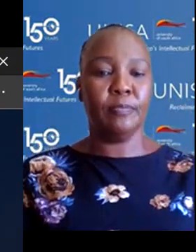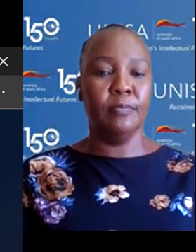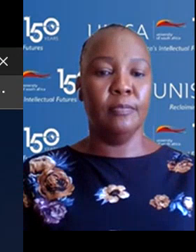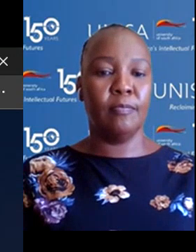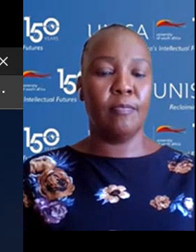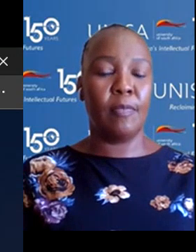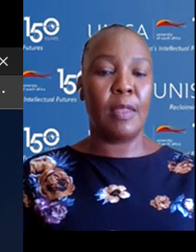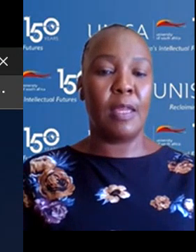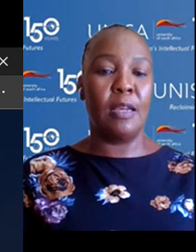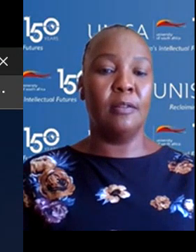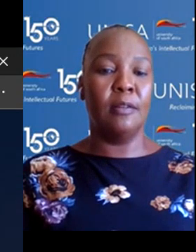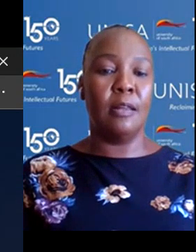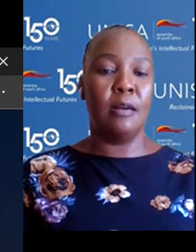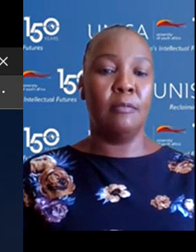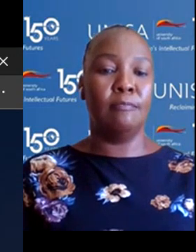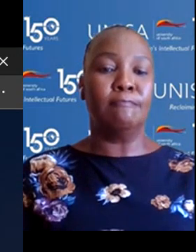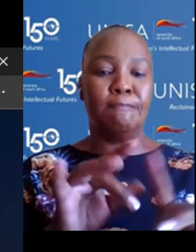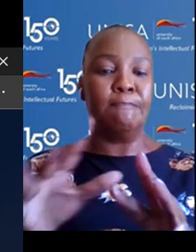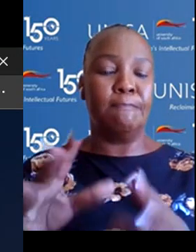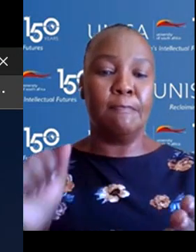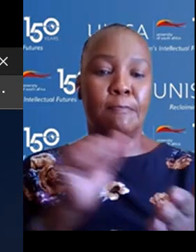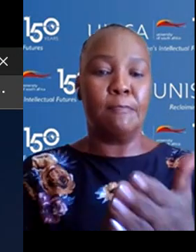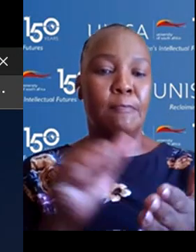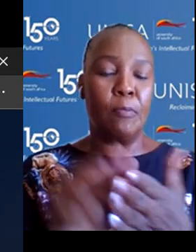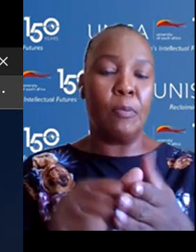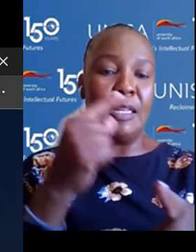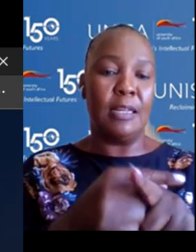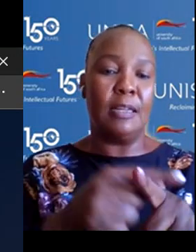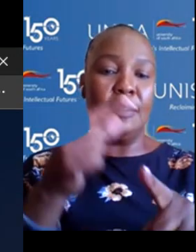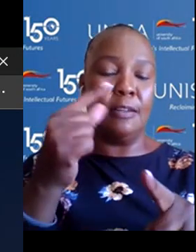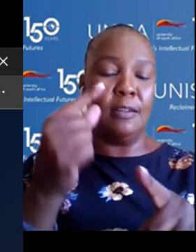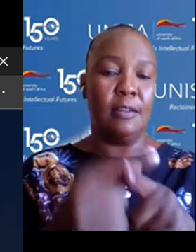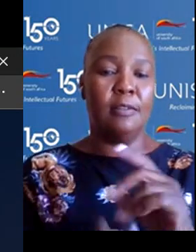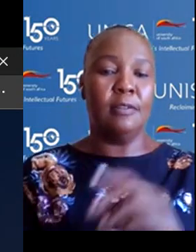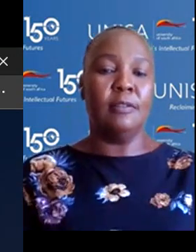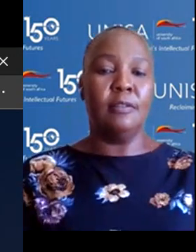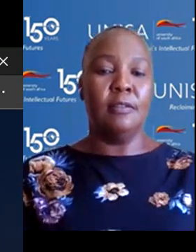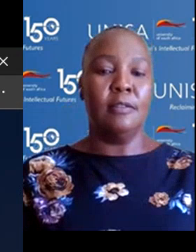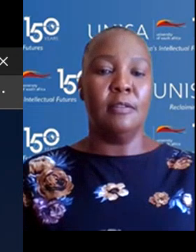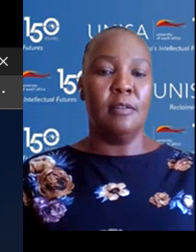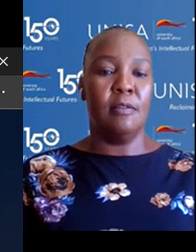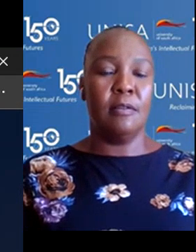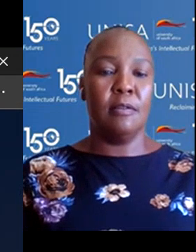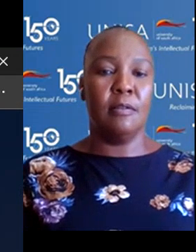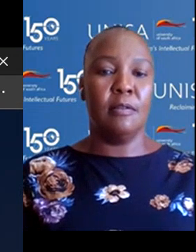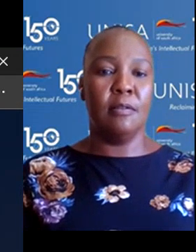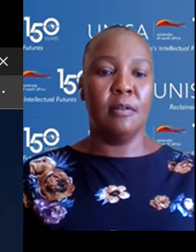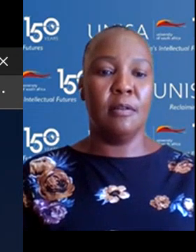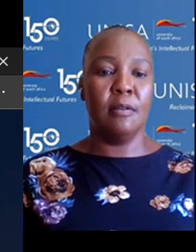Of course, then I need to type in my super secure password.